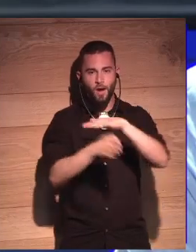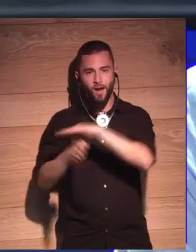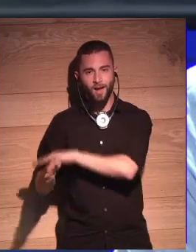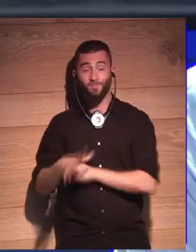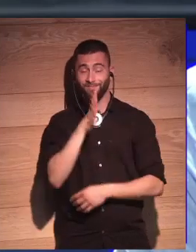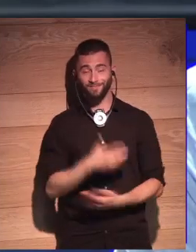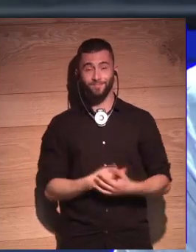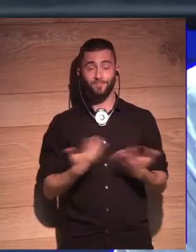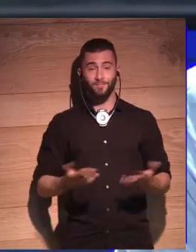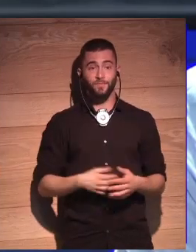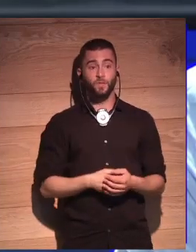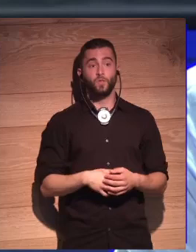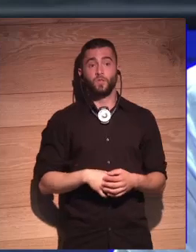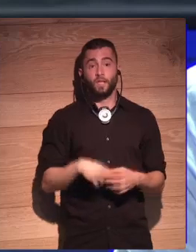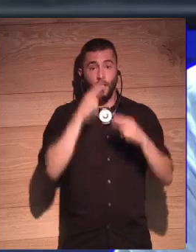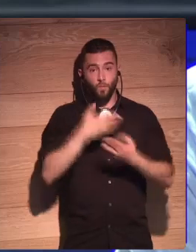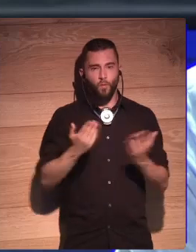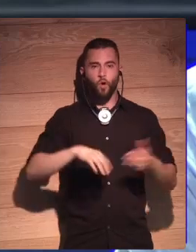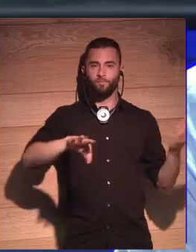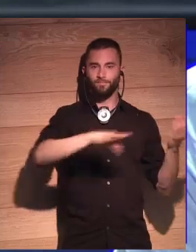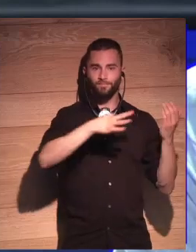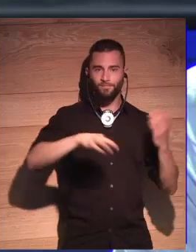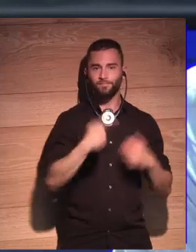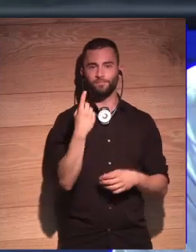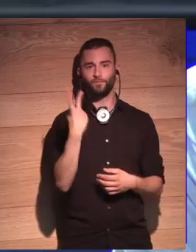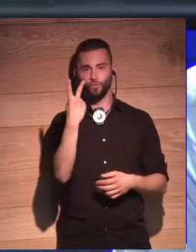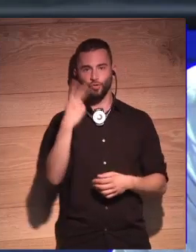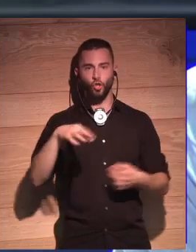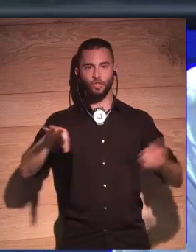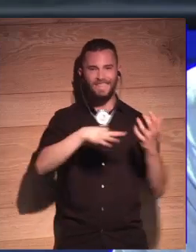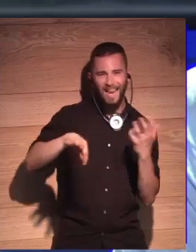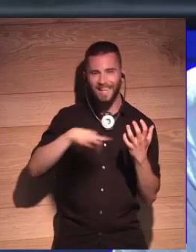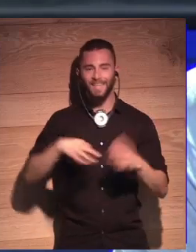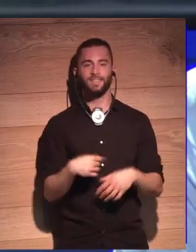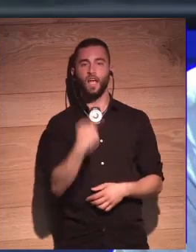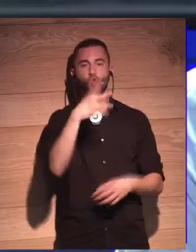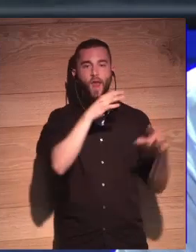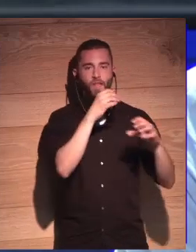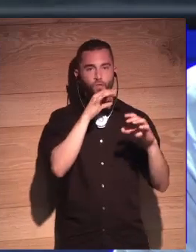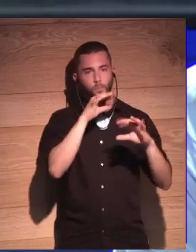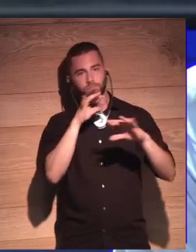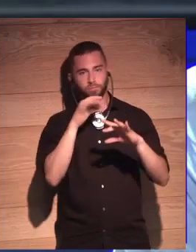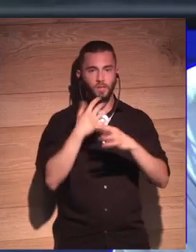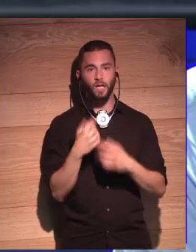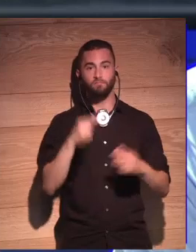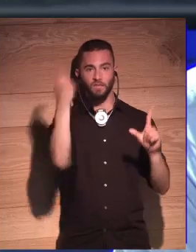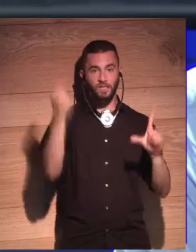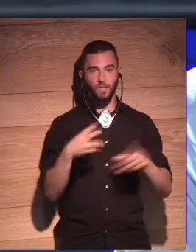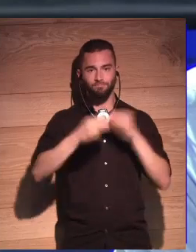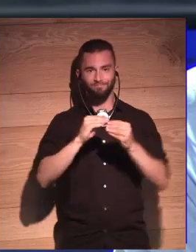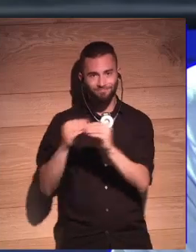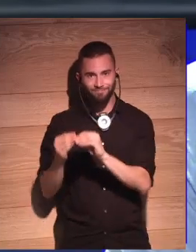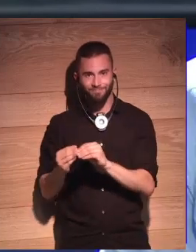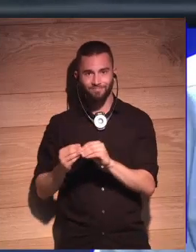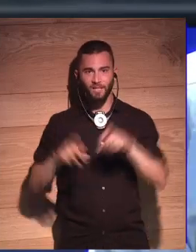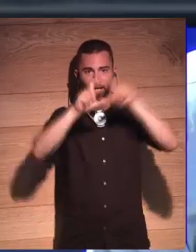more audiences to the concert halls. So we had 3 different instrument